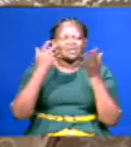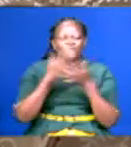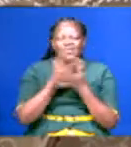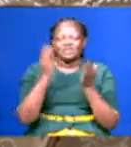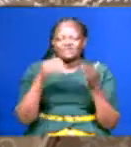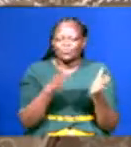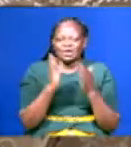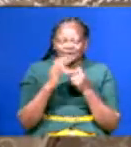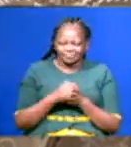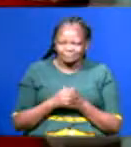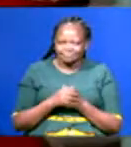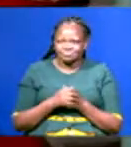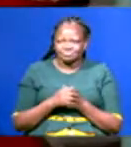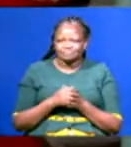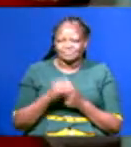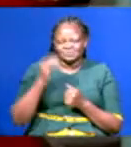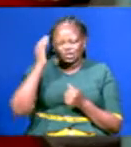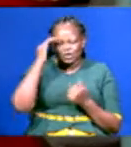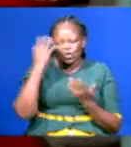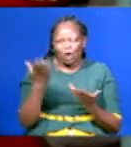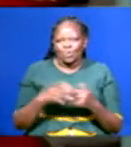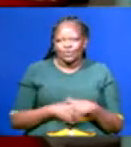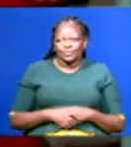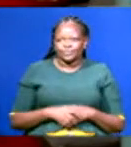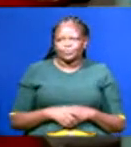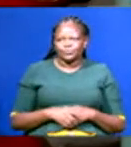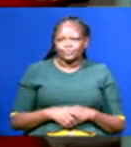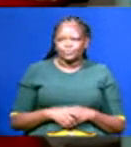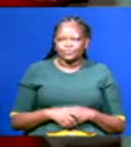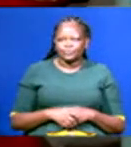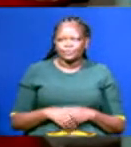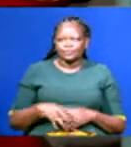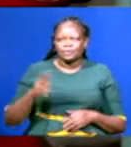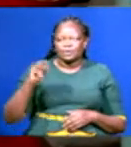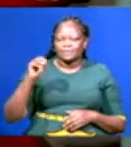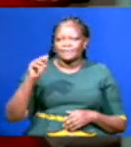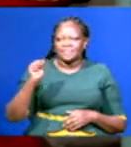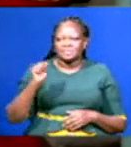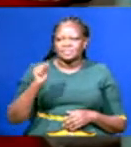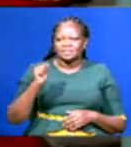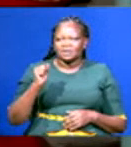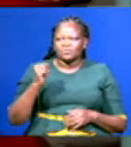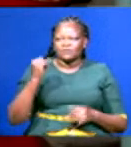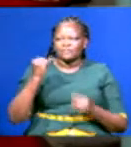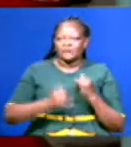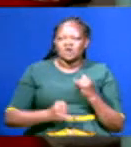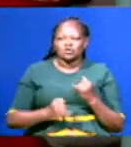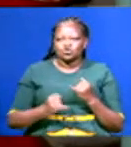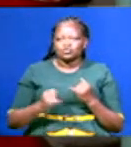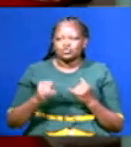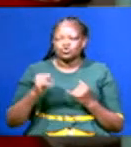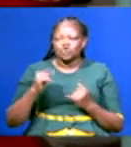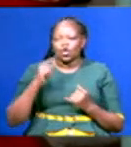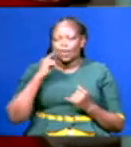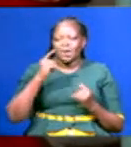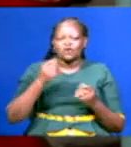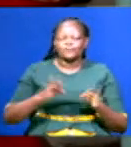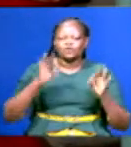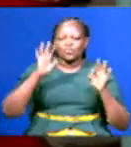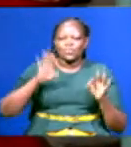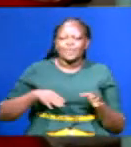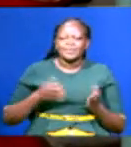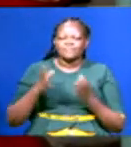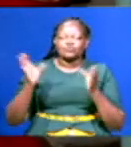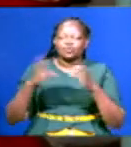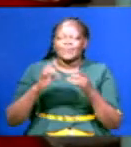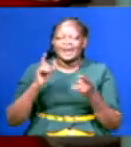know, they knew how. Colonel Martha Waithaka was the last commanding officer of the Women's Service Corps